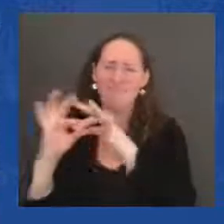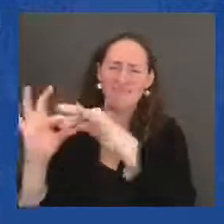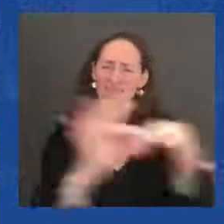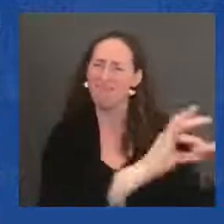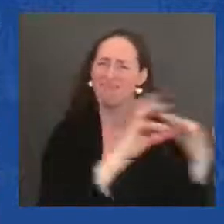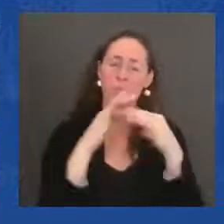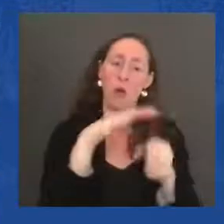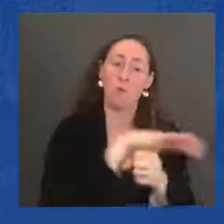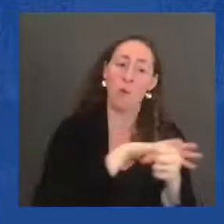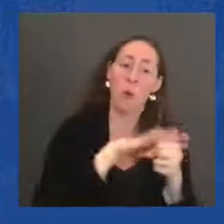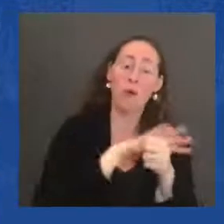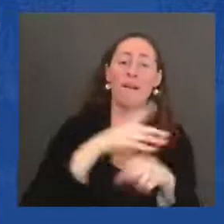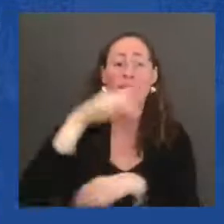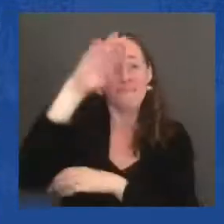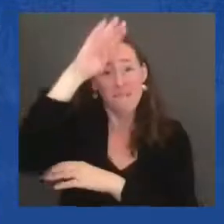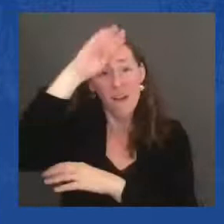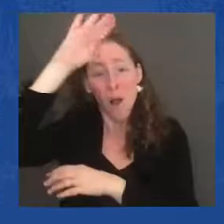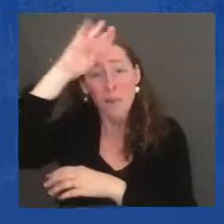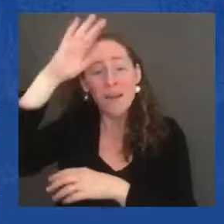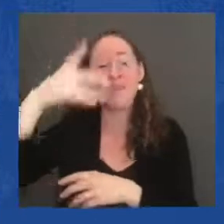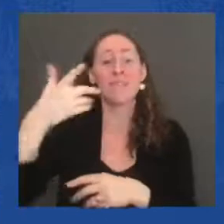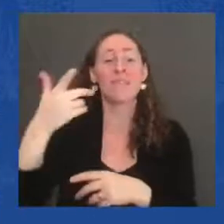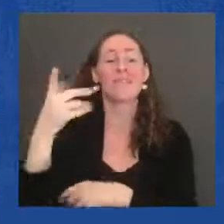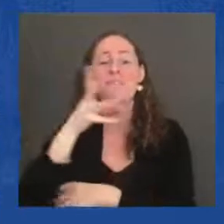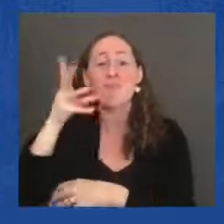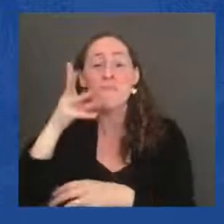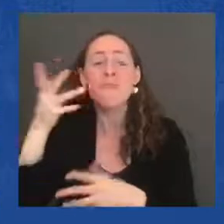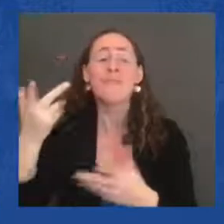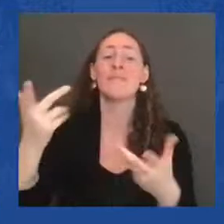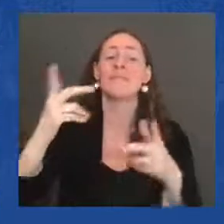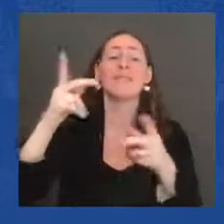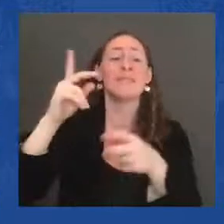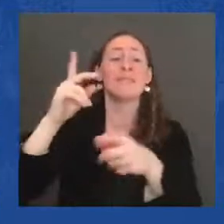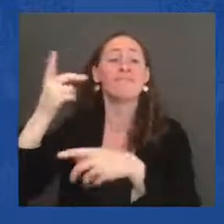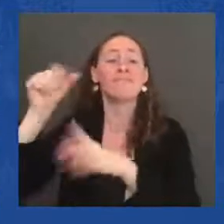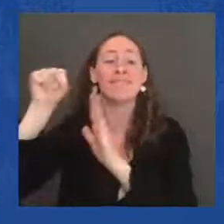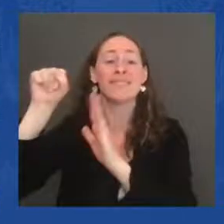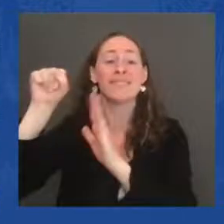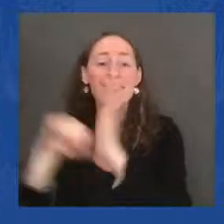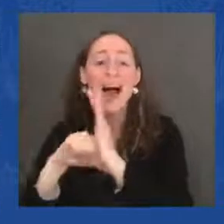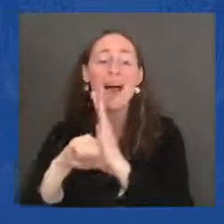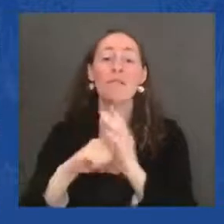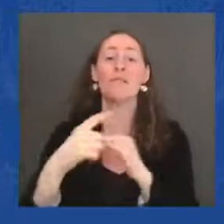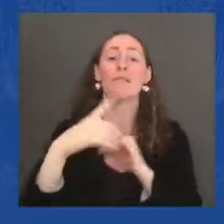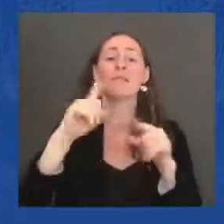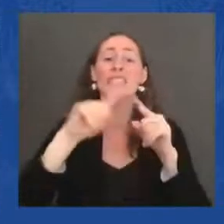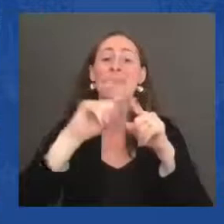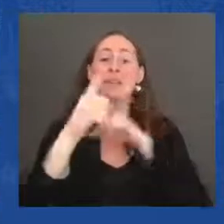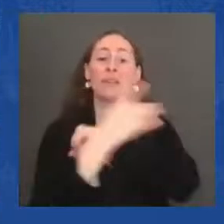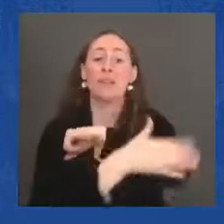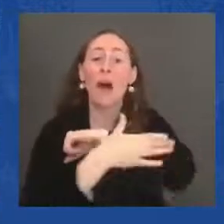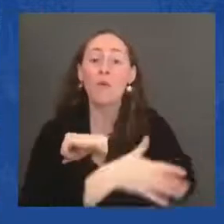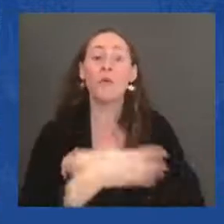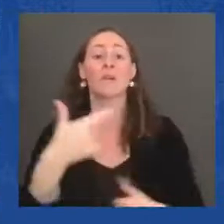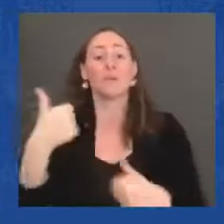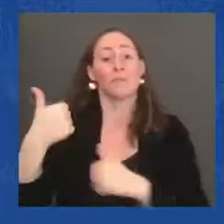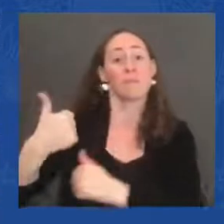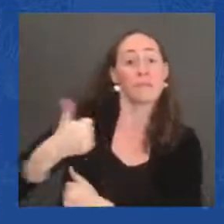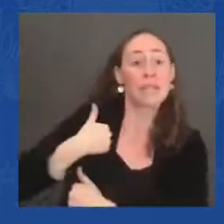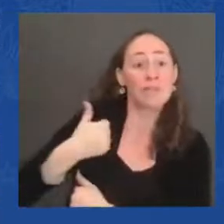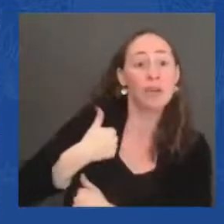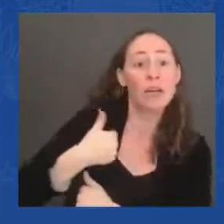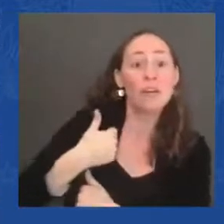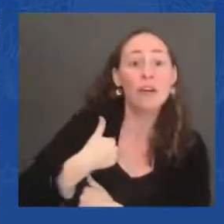state, county, federal firefighters, military partners, thank goodness for our military partners this year, international assistance to manage